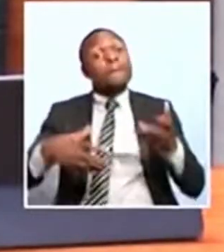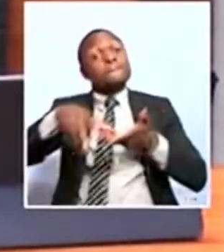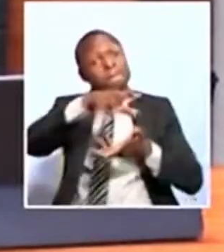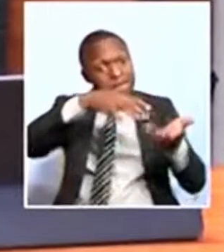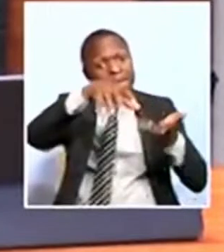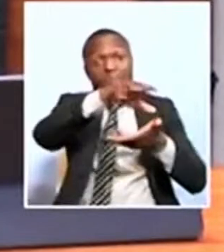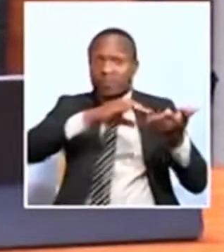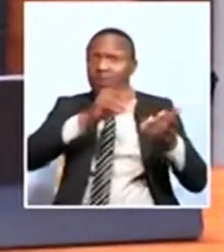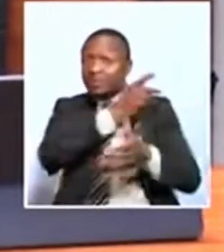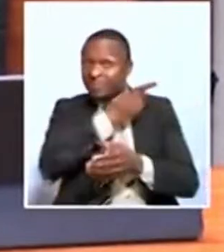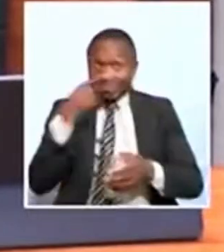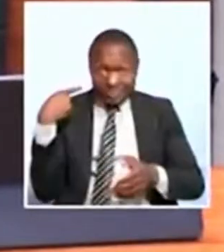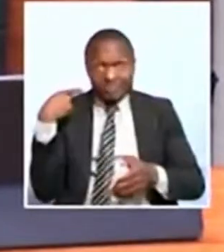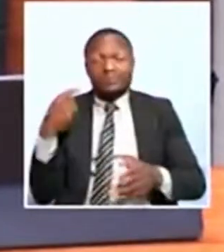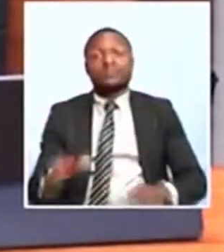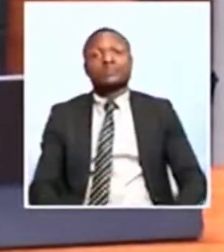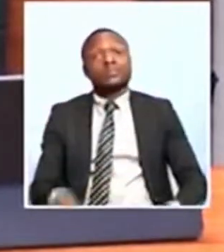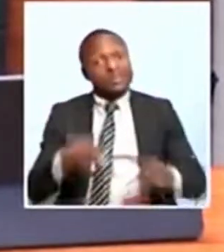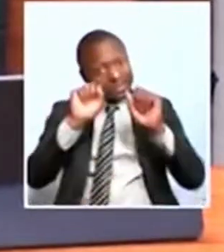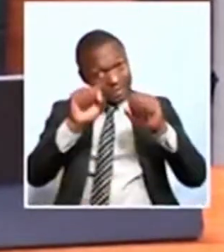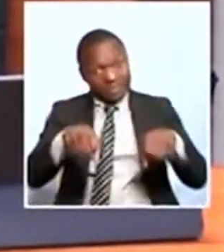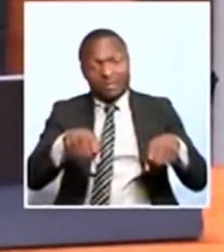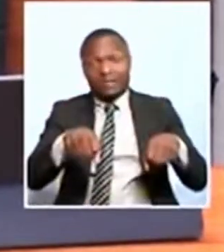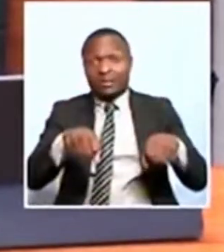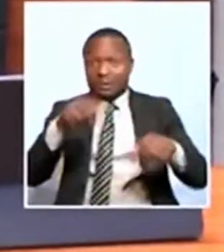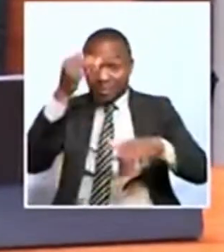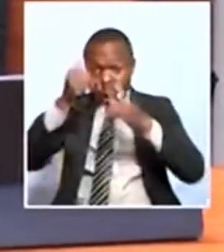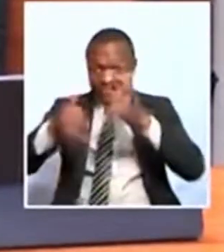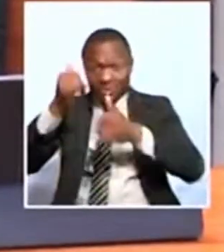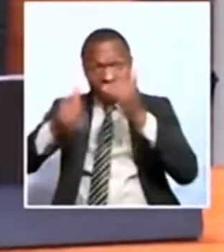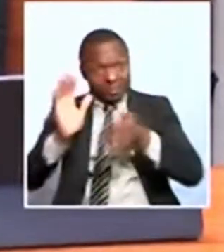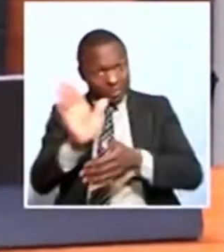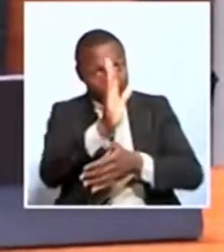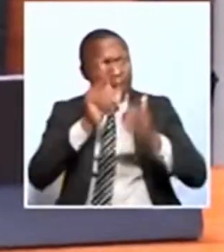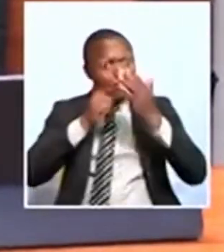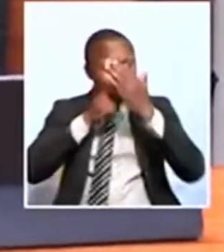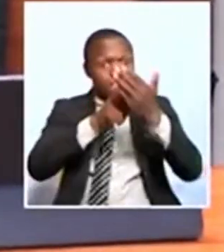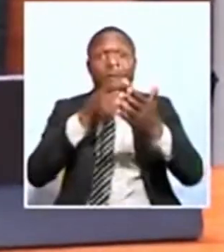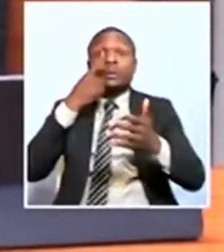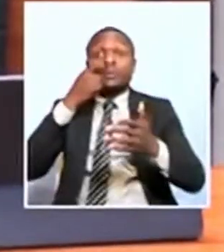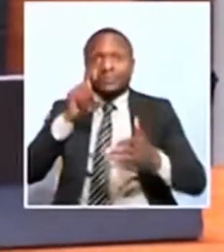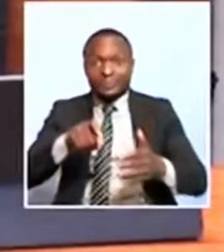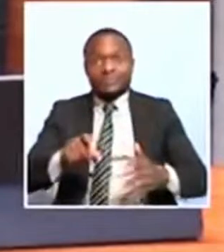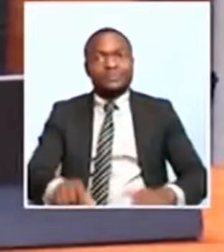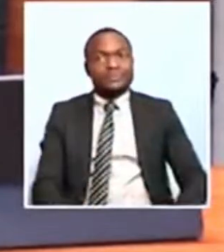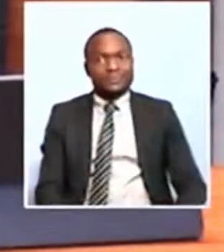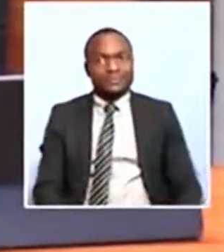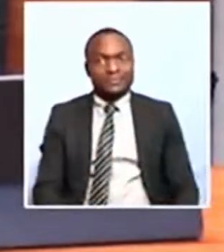House. Can you please wind up on your point of order?